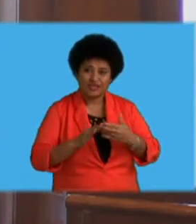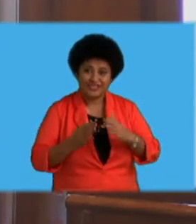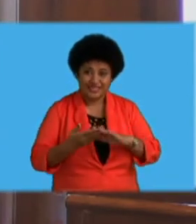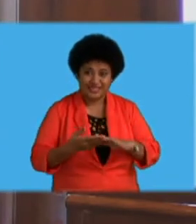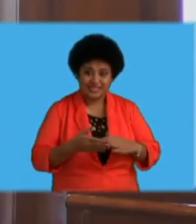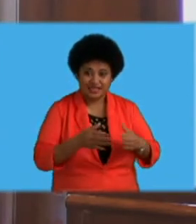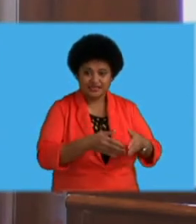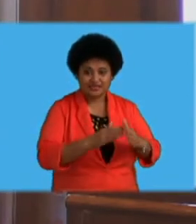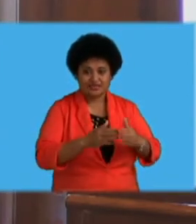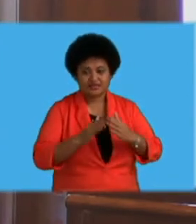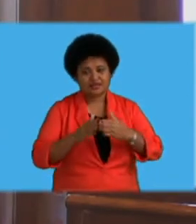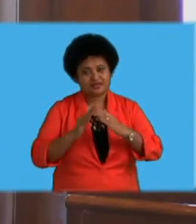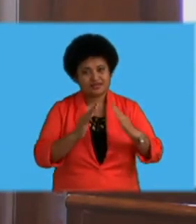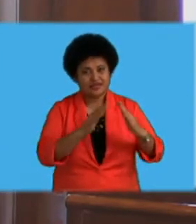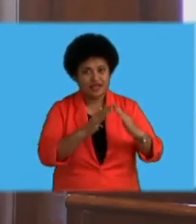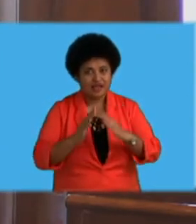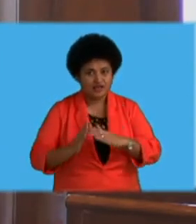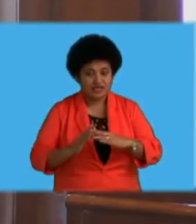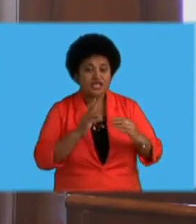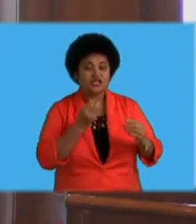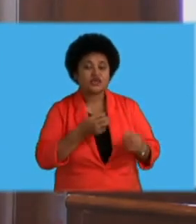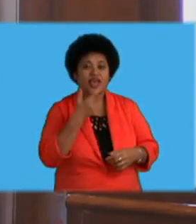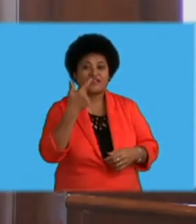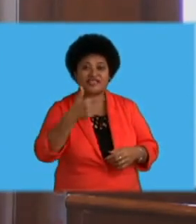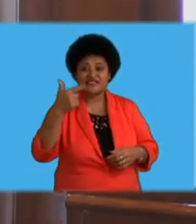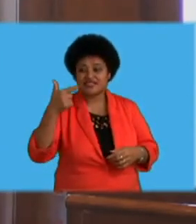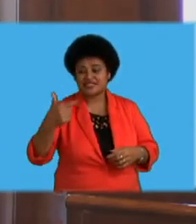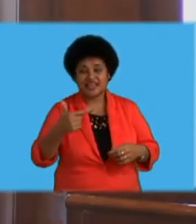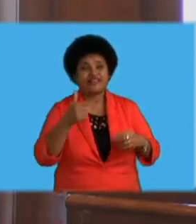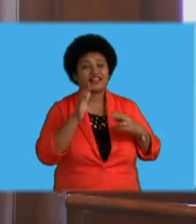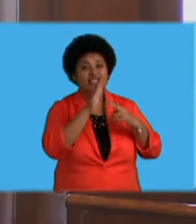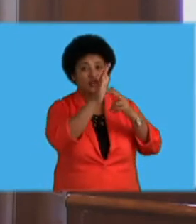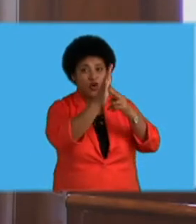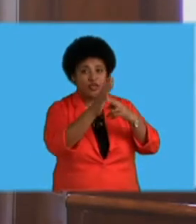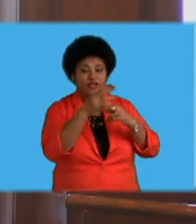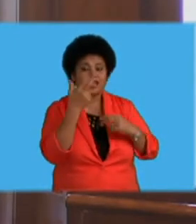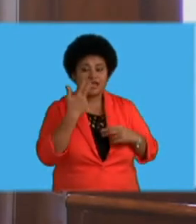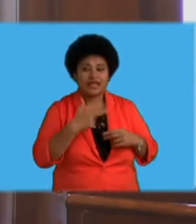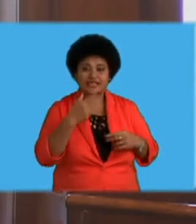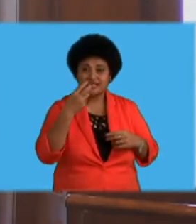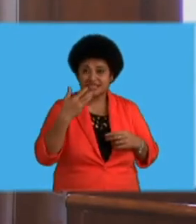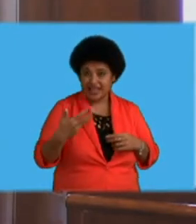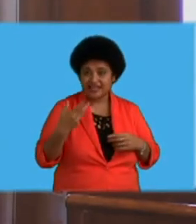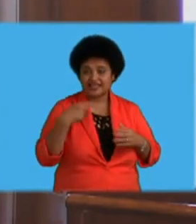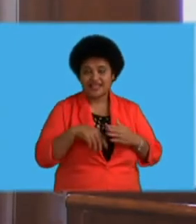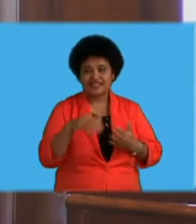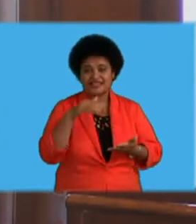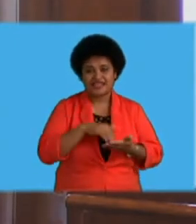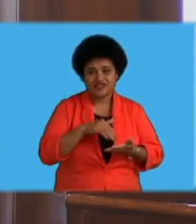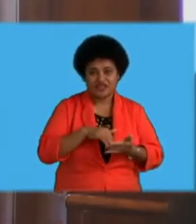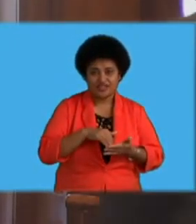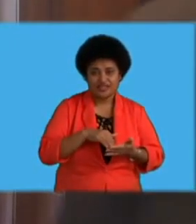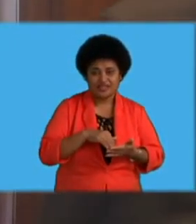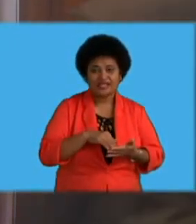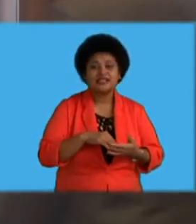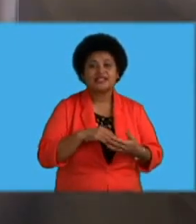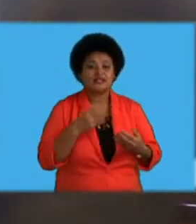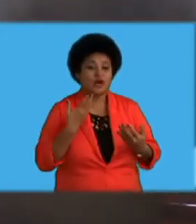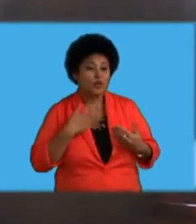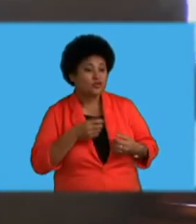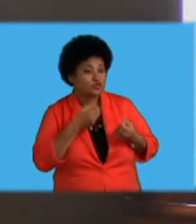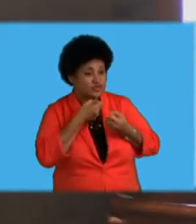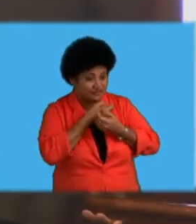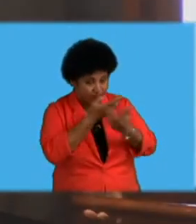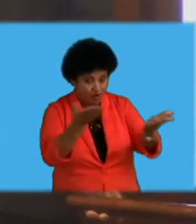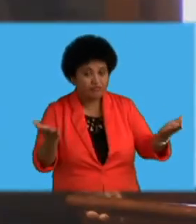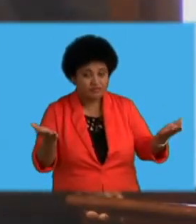Division, 77 for the Northern Division and 89 for the Central Division. And for the information of this august House, I